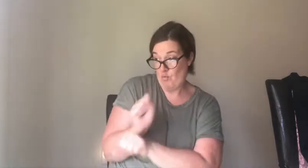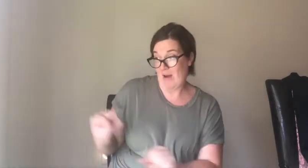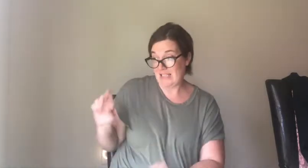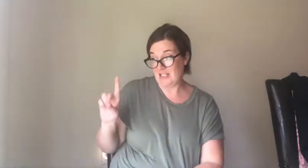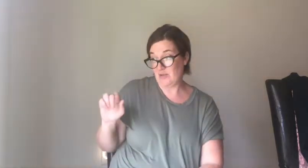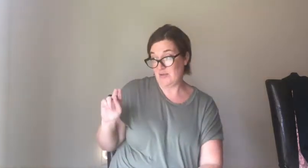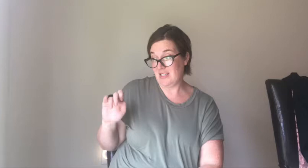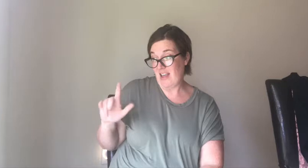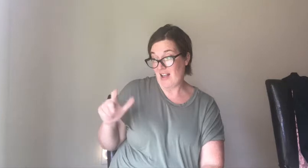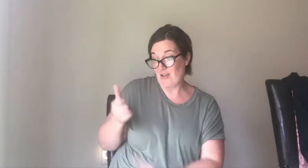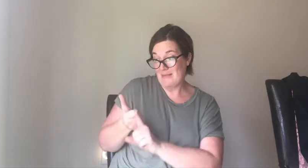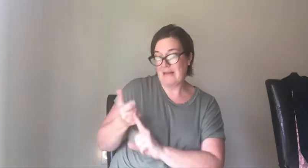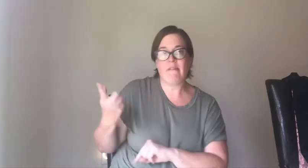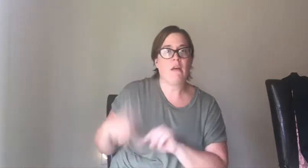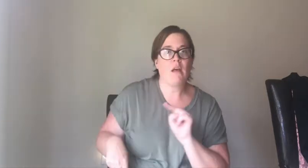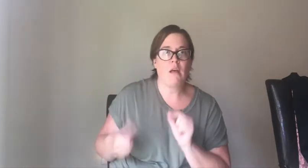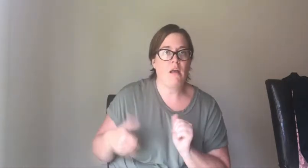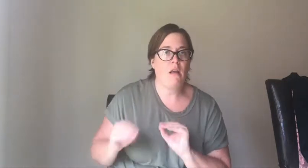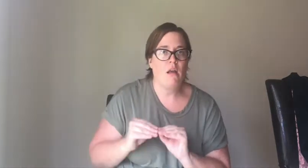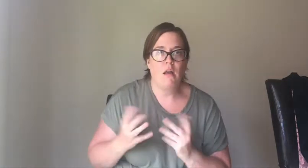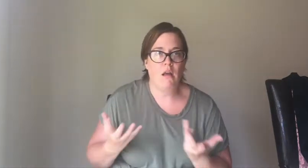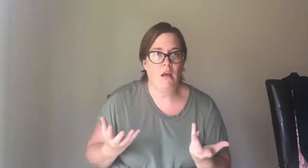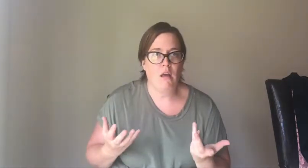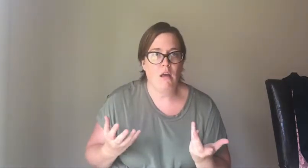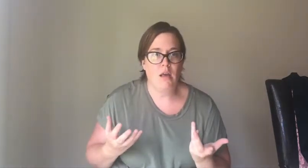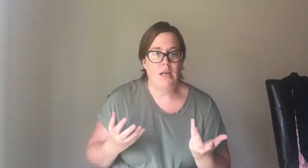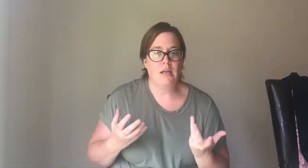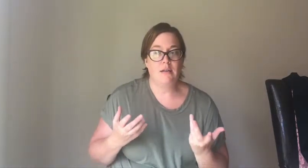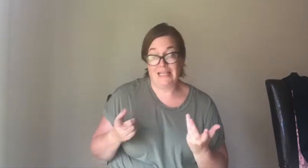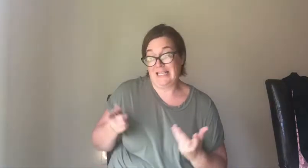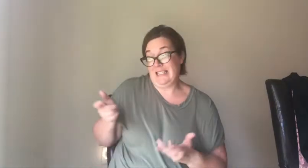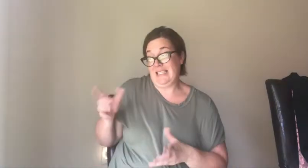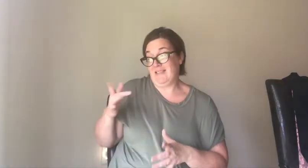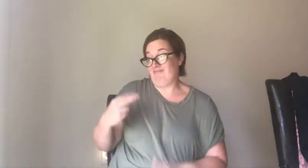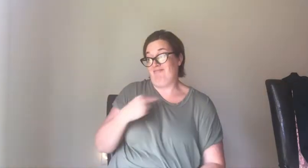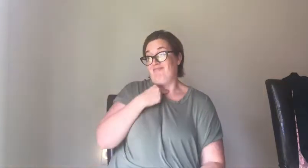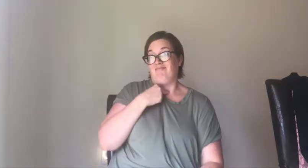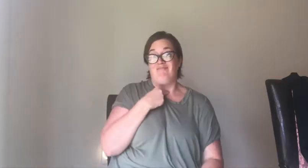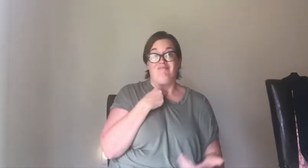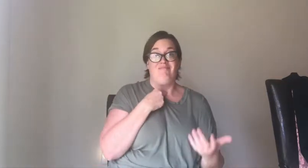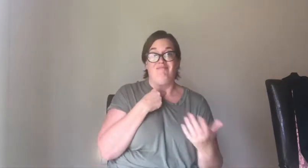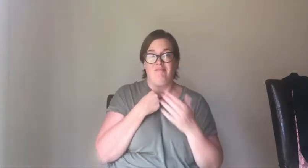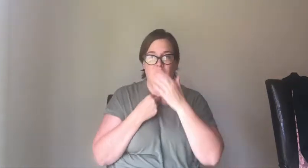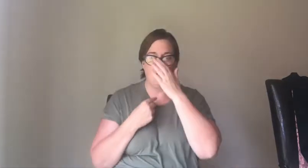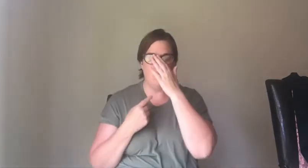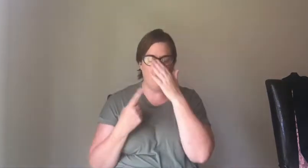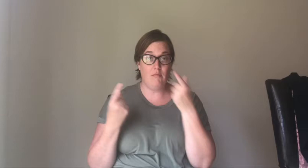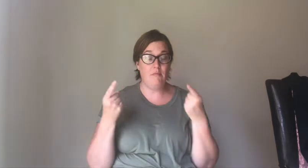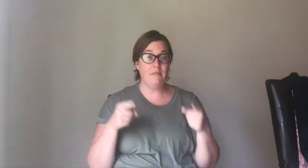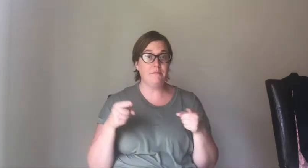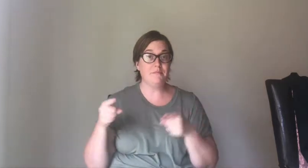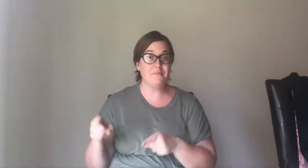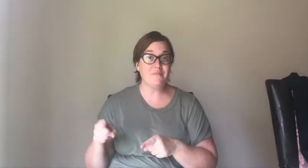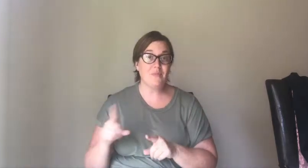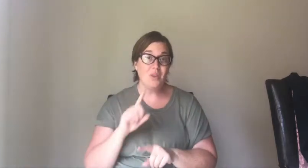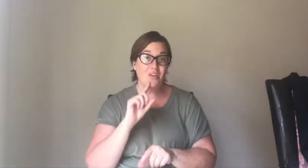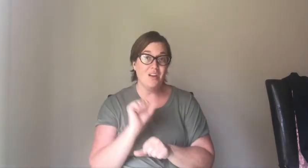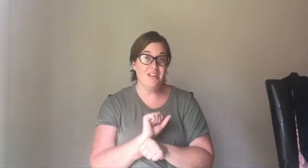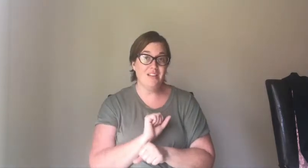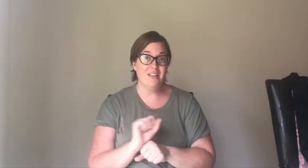by the king, he was signing away his own veto power. So they sort of entrap Daniel and outmaneuver the king in this